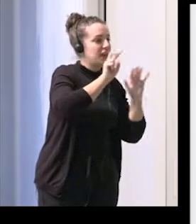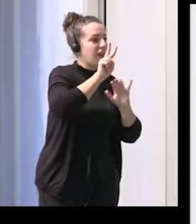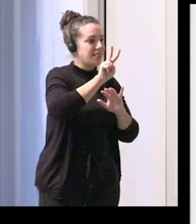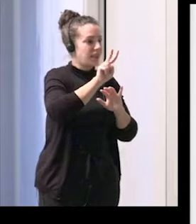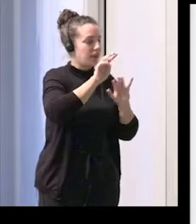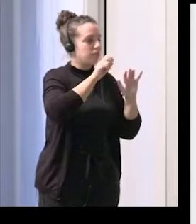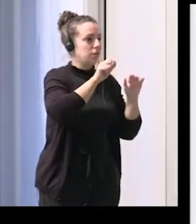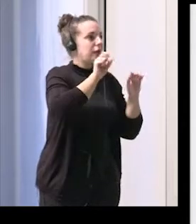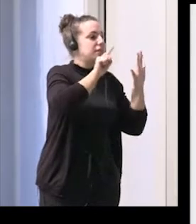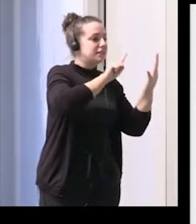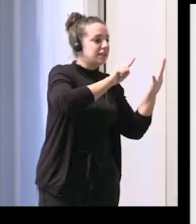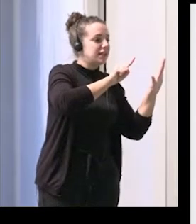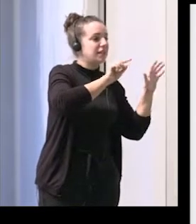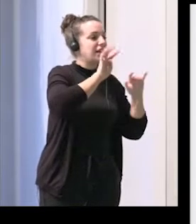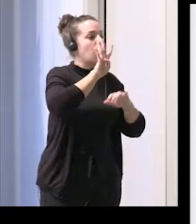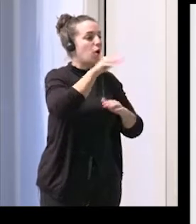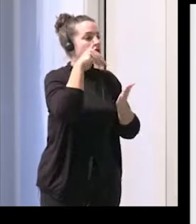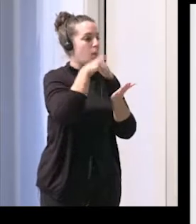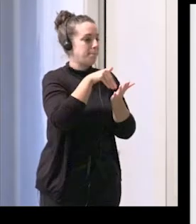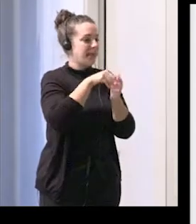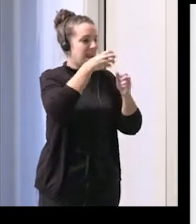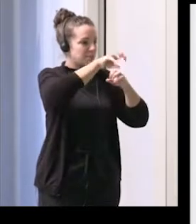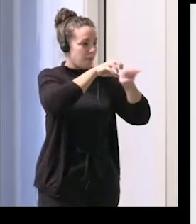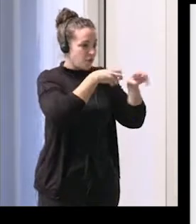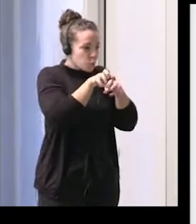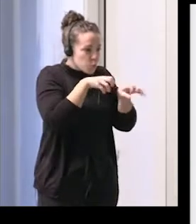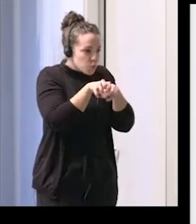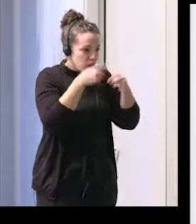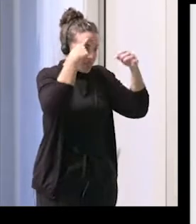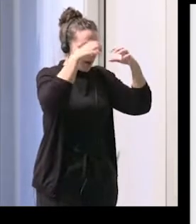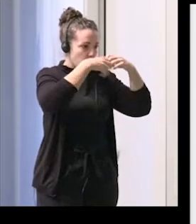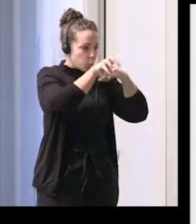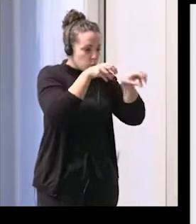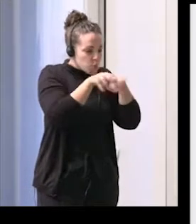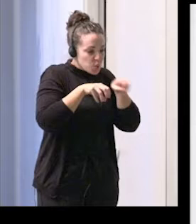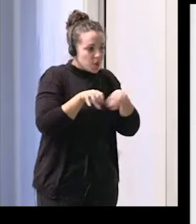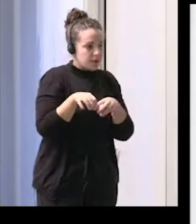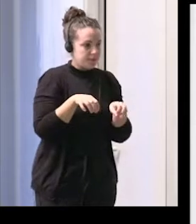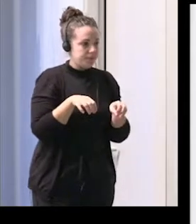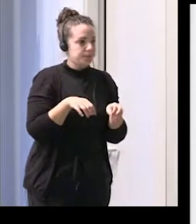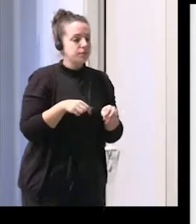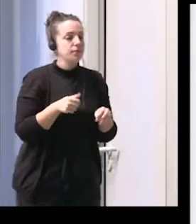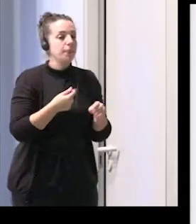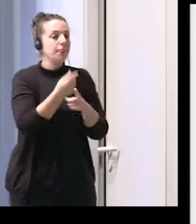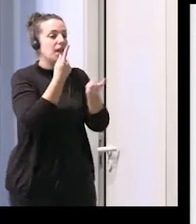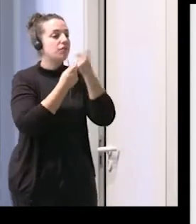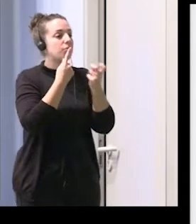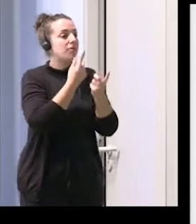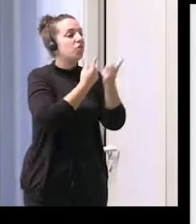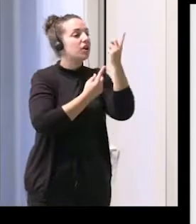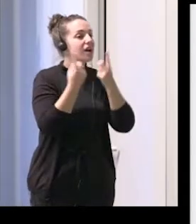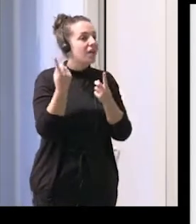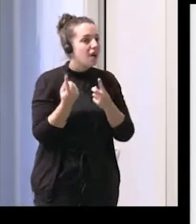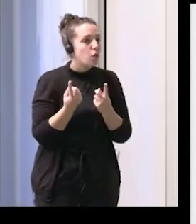are called voxels. So we assess the amount of activity that is in each voxel that would contribute